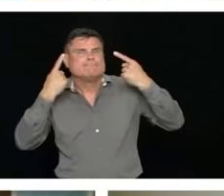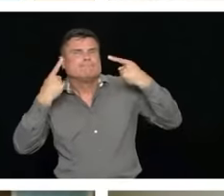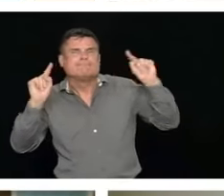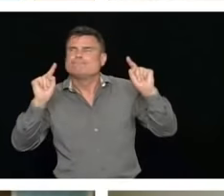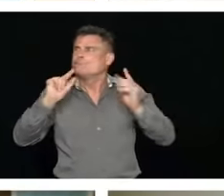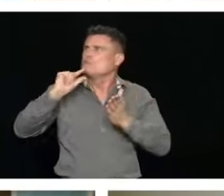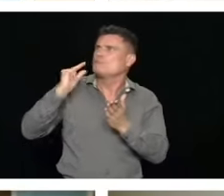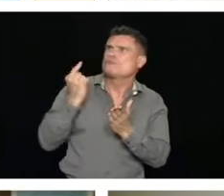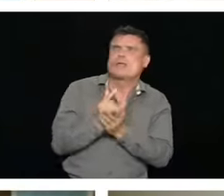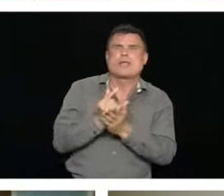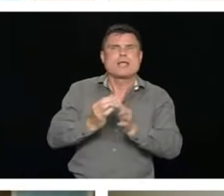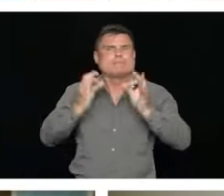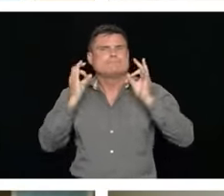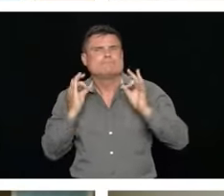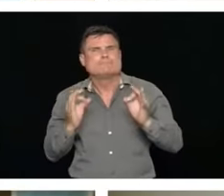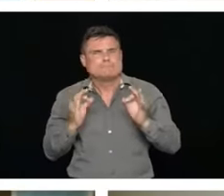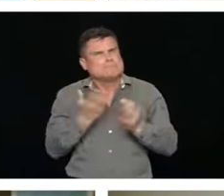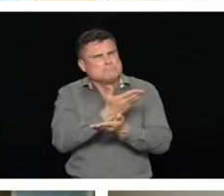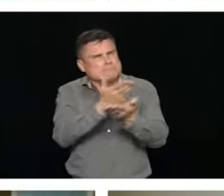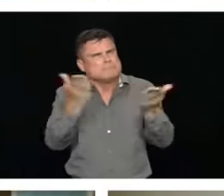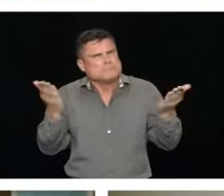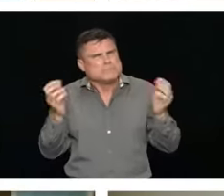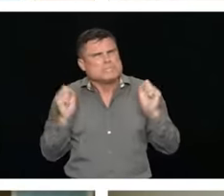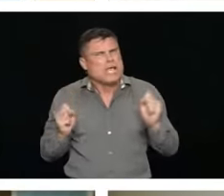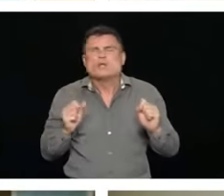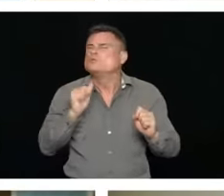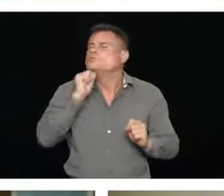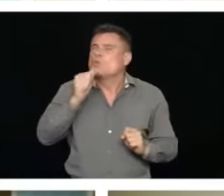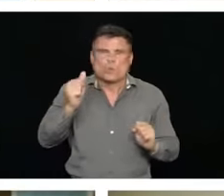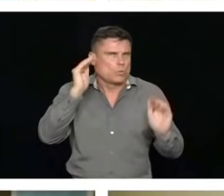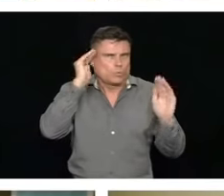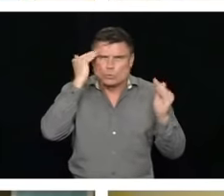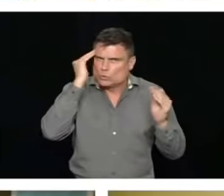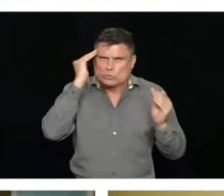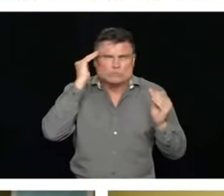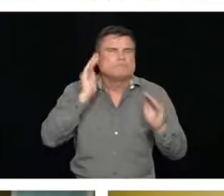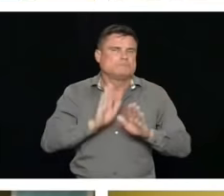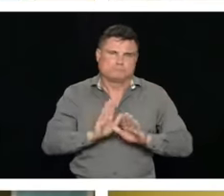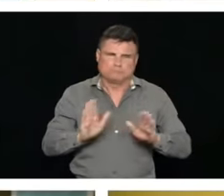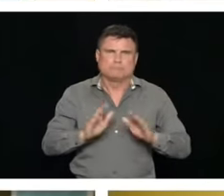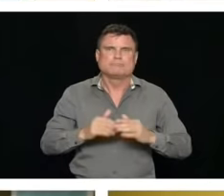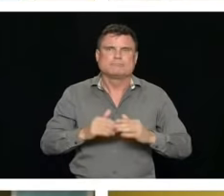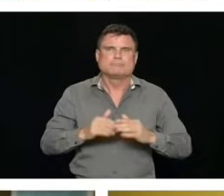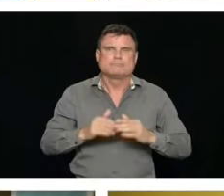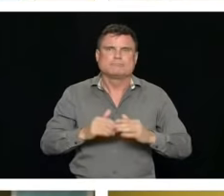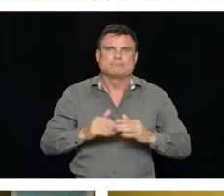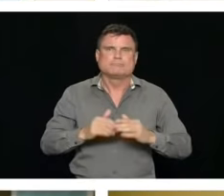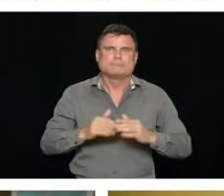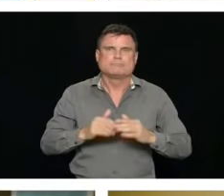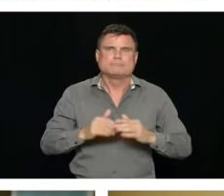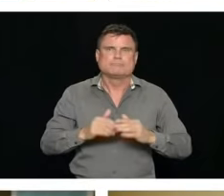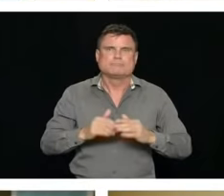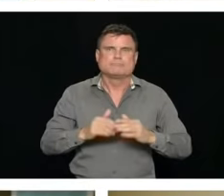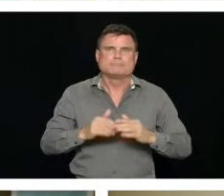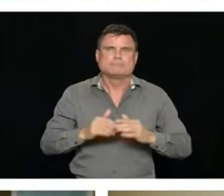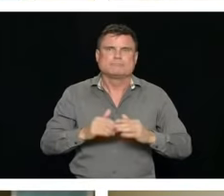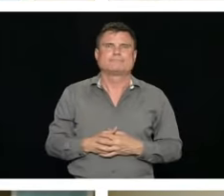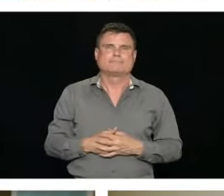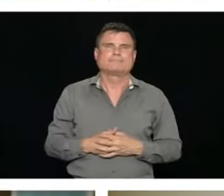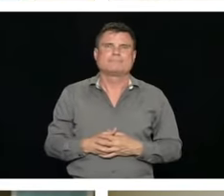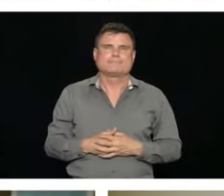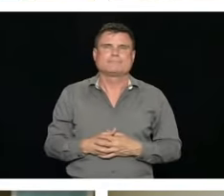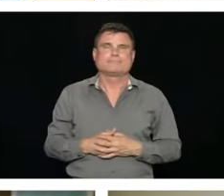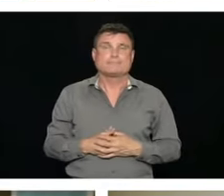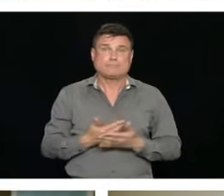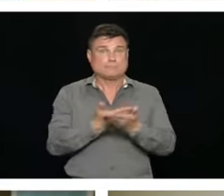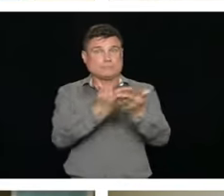and looking forward to completing her her high school. It's 13 years, it's a big deal. So congratulations to you. In